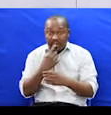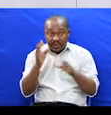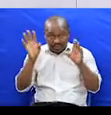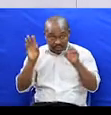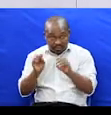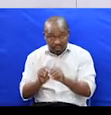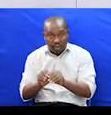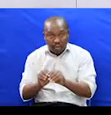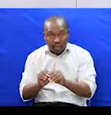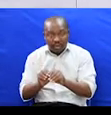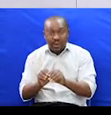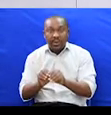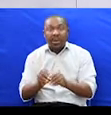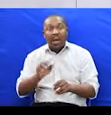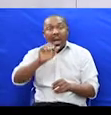that